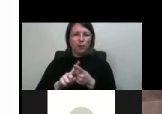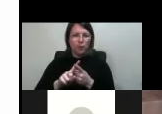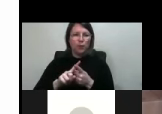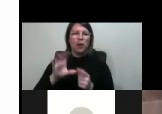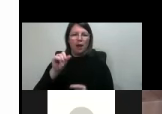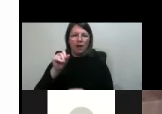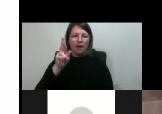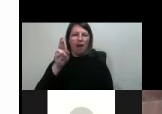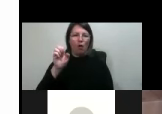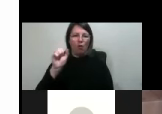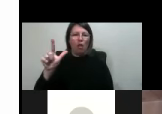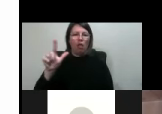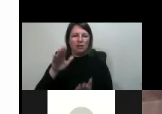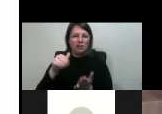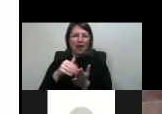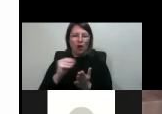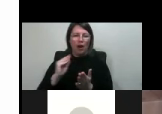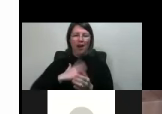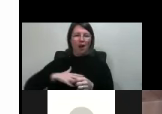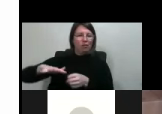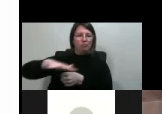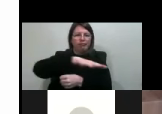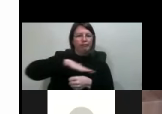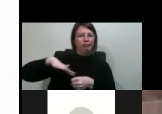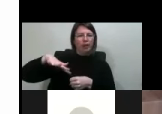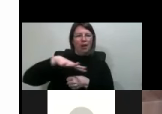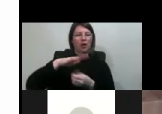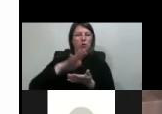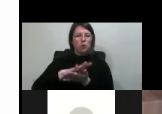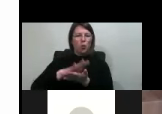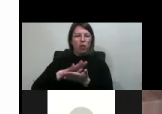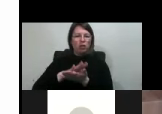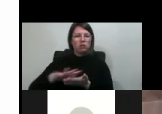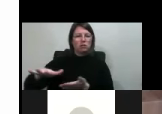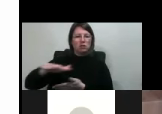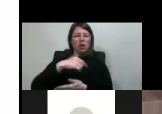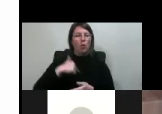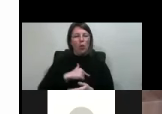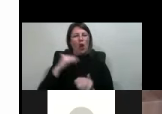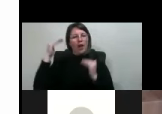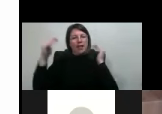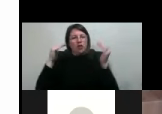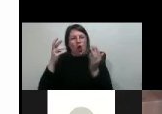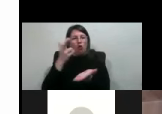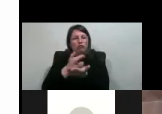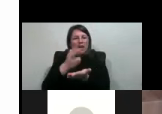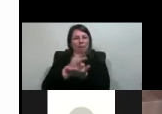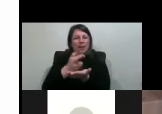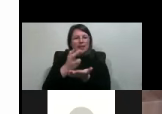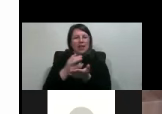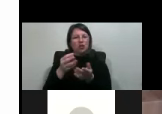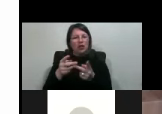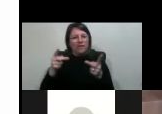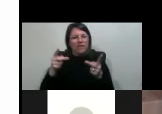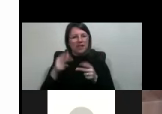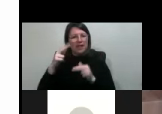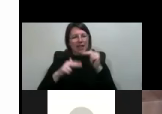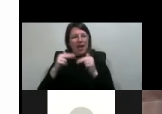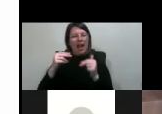Center and our neighboring schools. We are an adult rehab facility and we have both